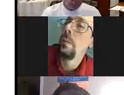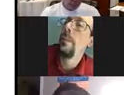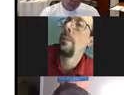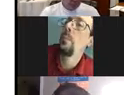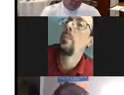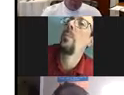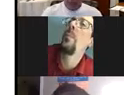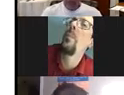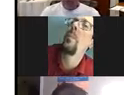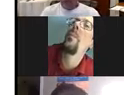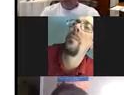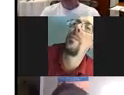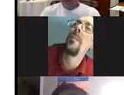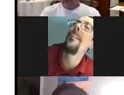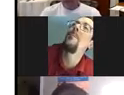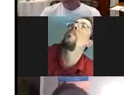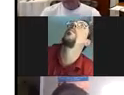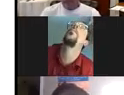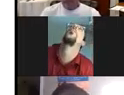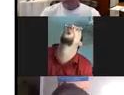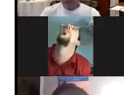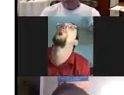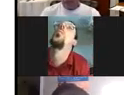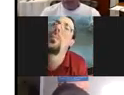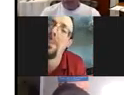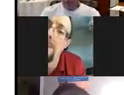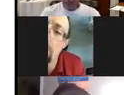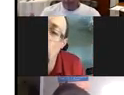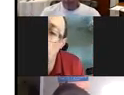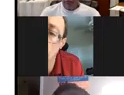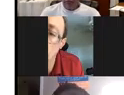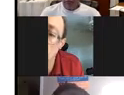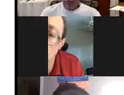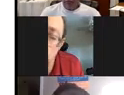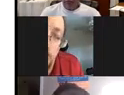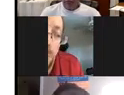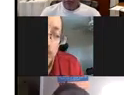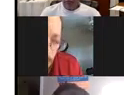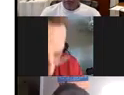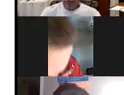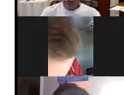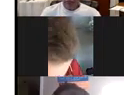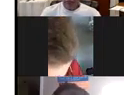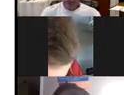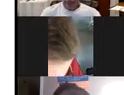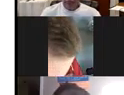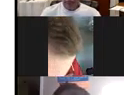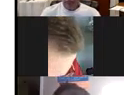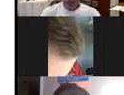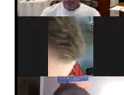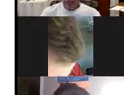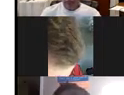of disability. Somebody like myself, who is a white straight male, can pass in most instances